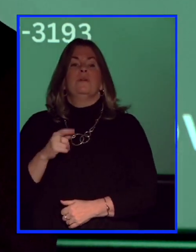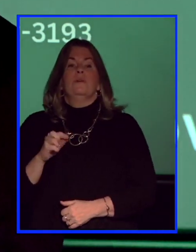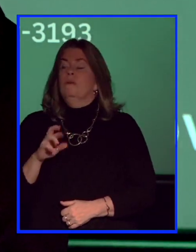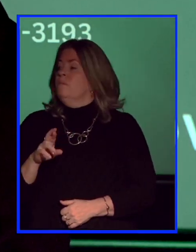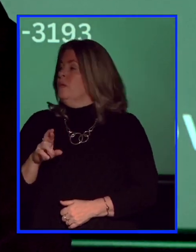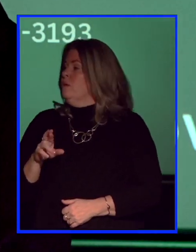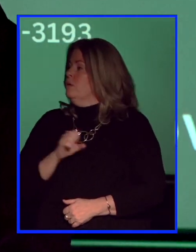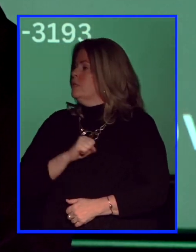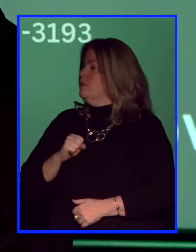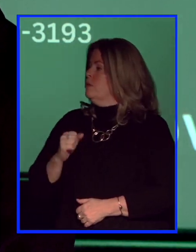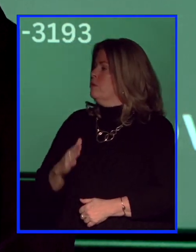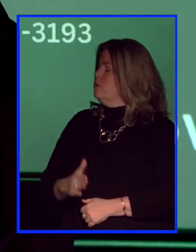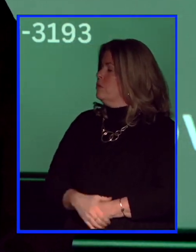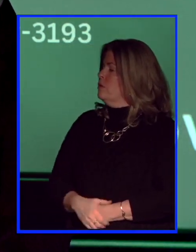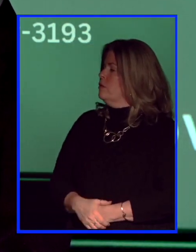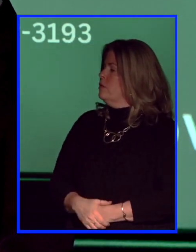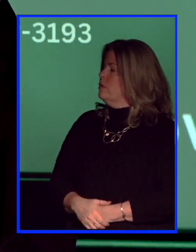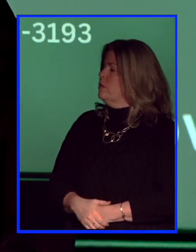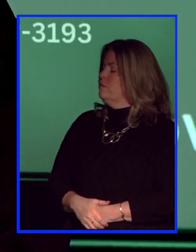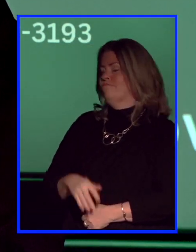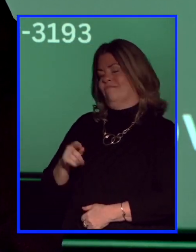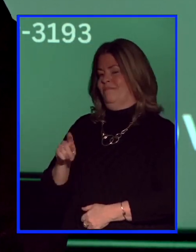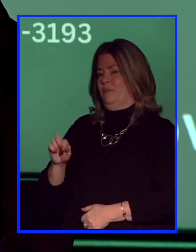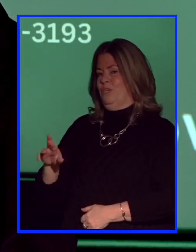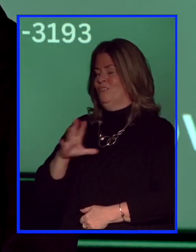or Senator.